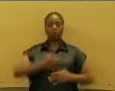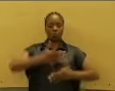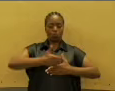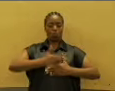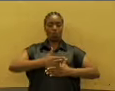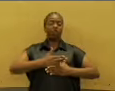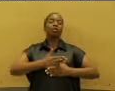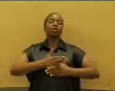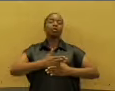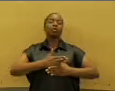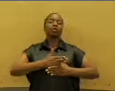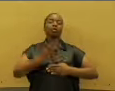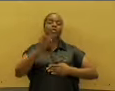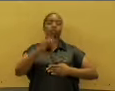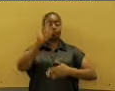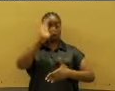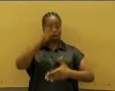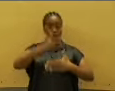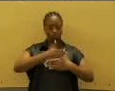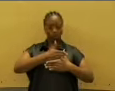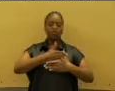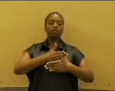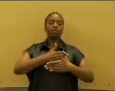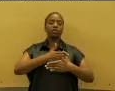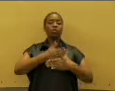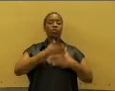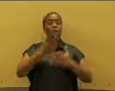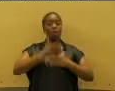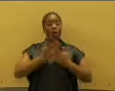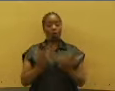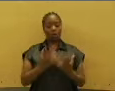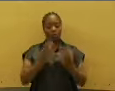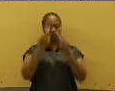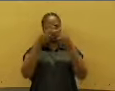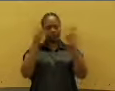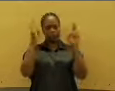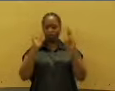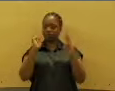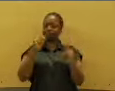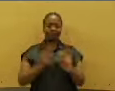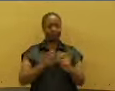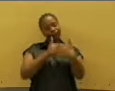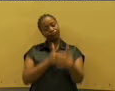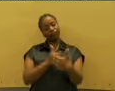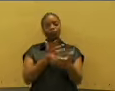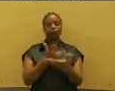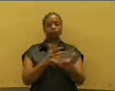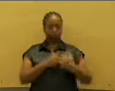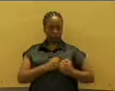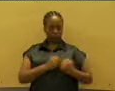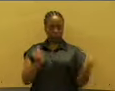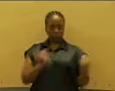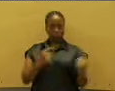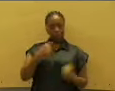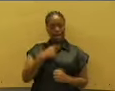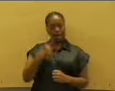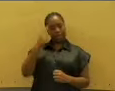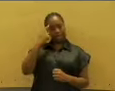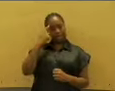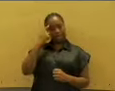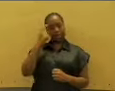a psychologist rather, that was being provided by the university. And what had happened is they had shared that they are considering